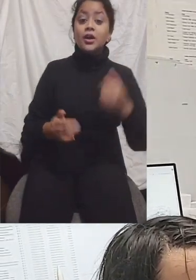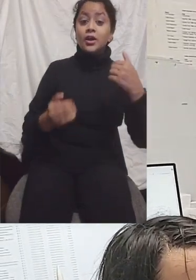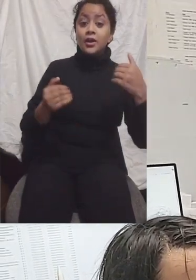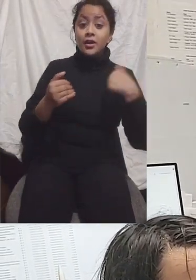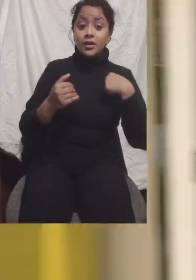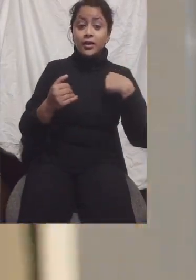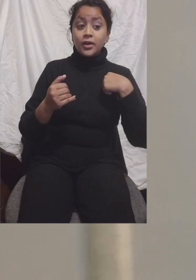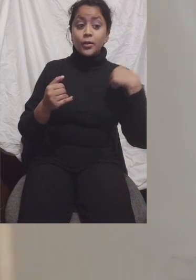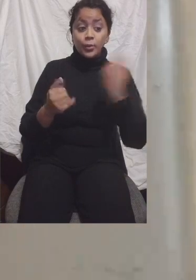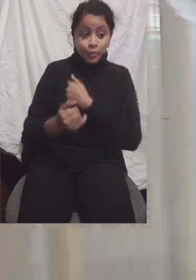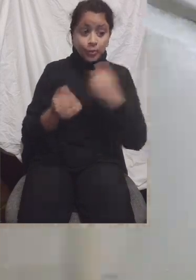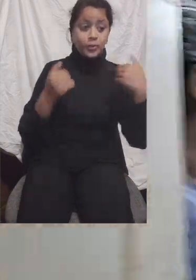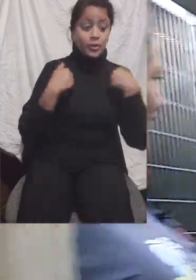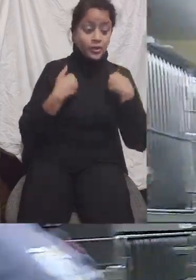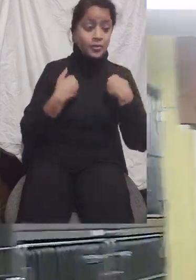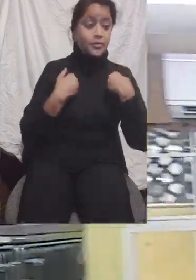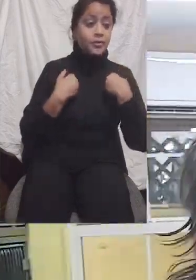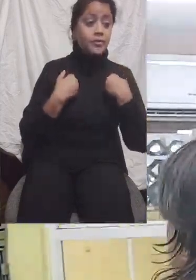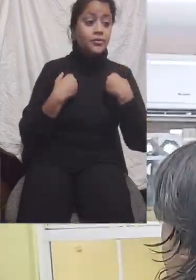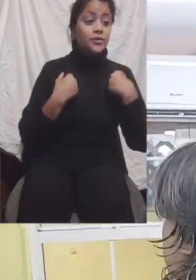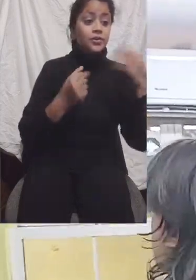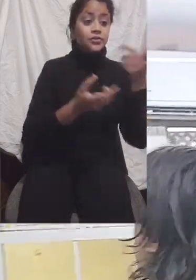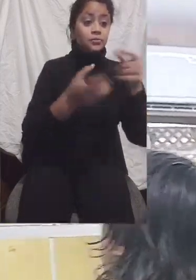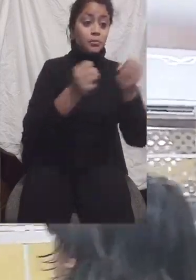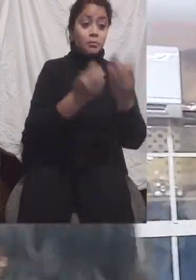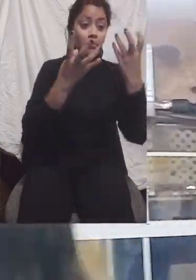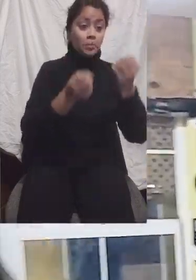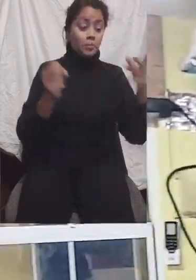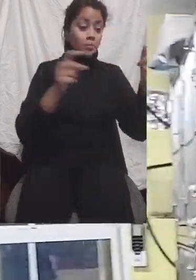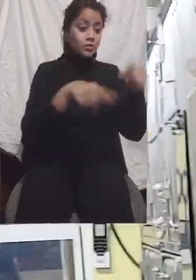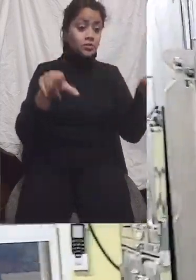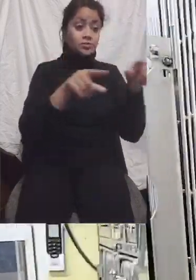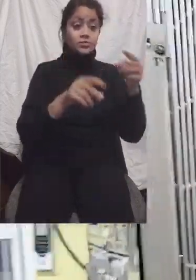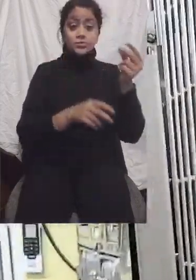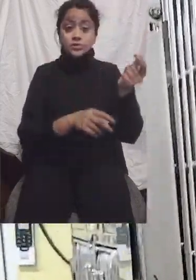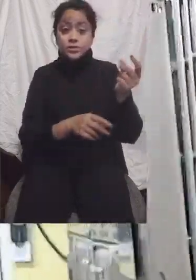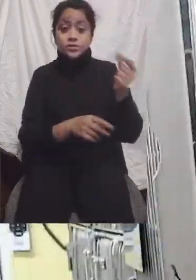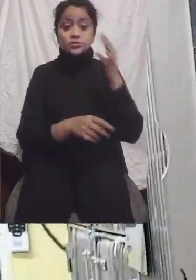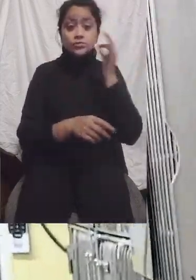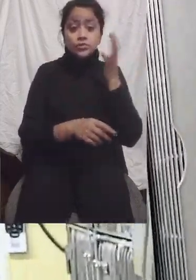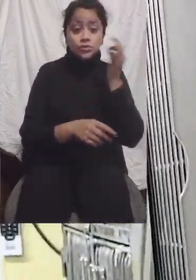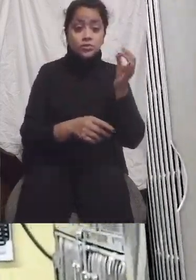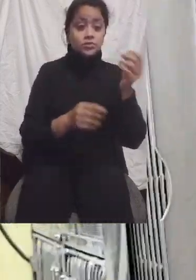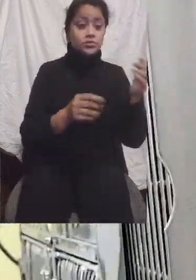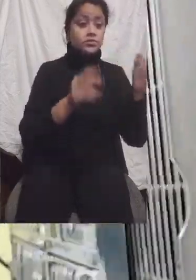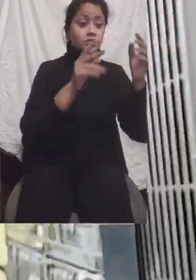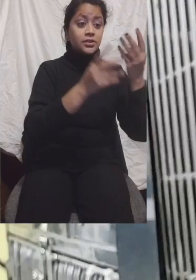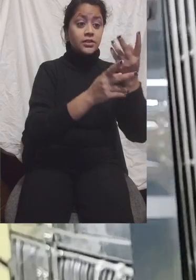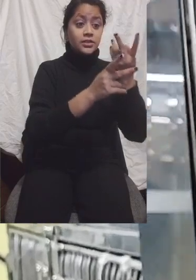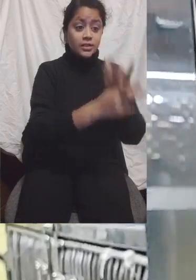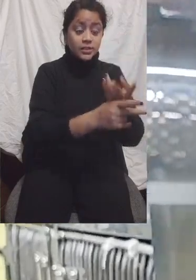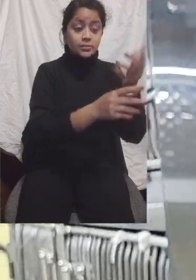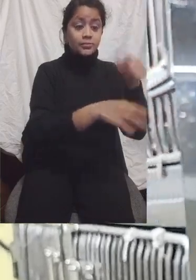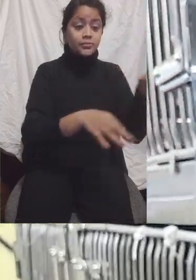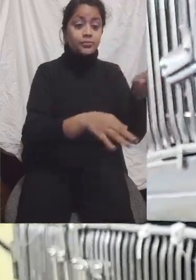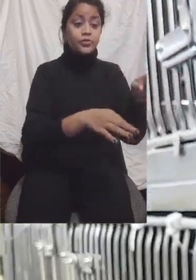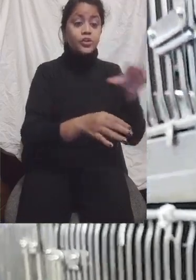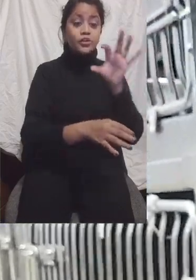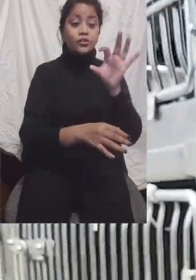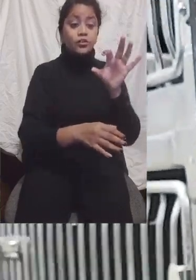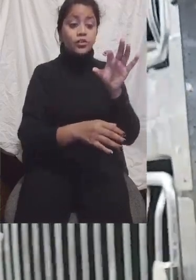that people are no longer want. We take them in and we try to find new homes. We find foster homes,